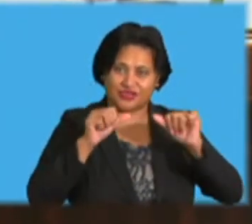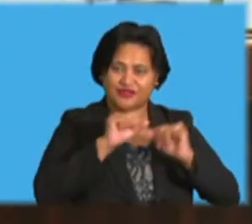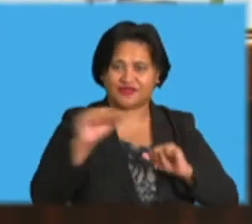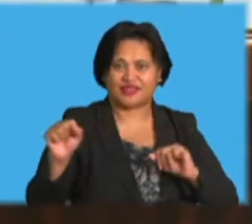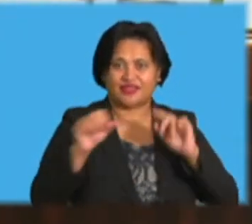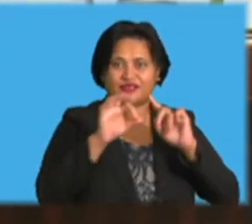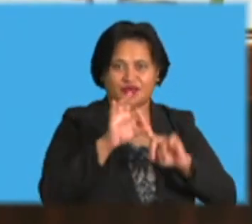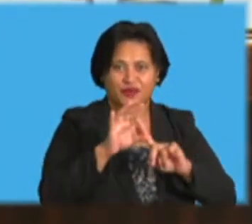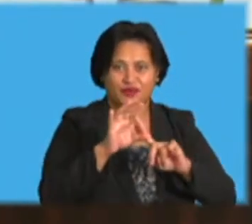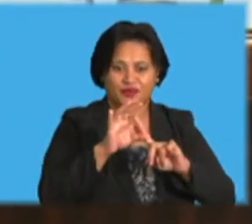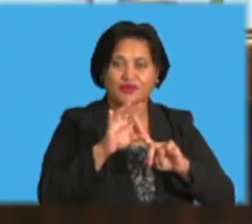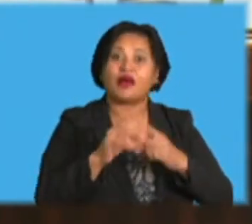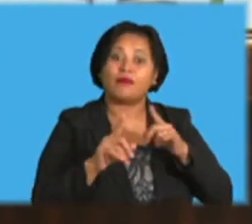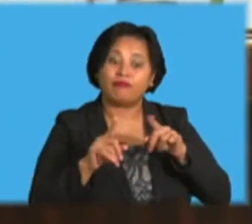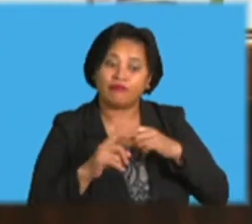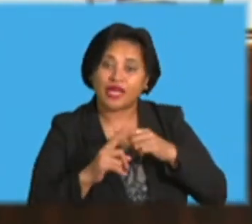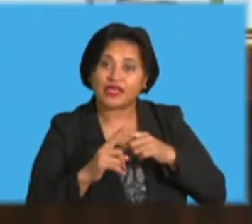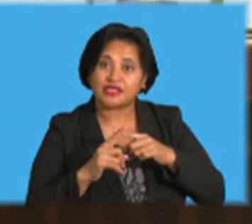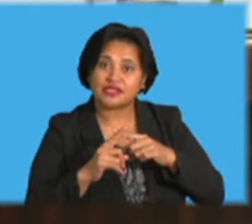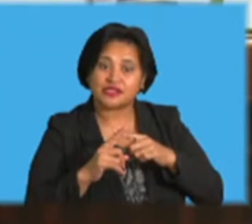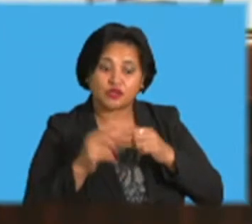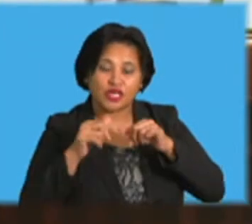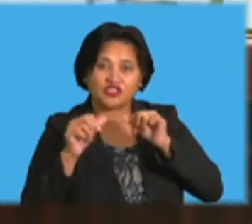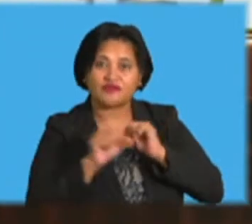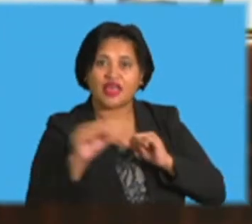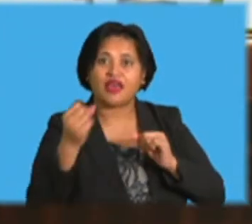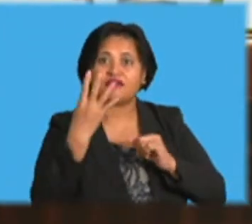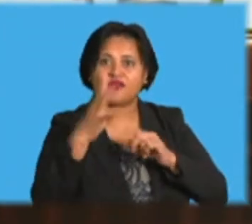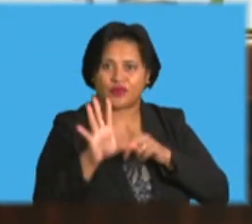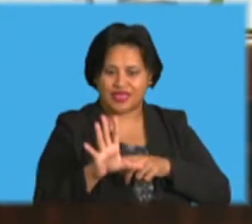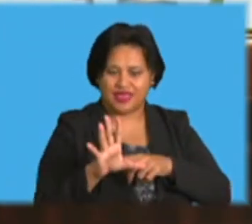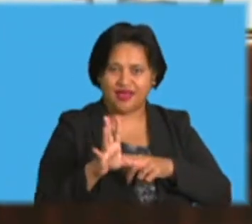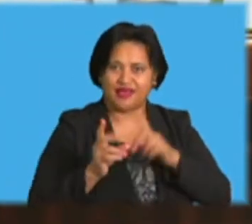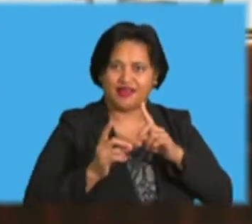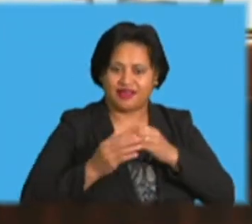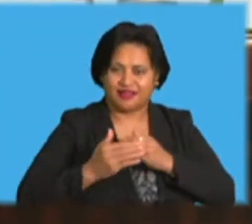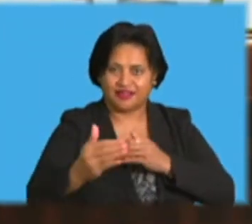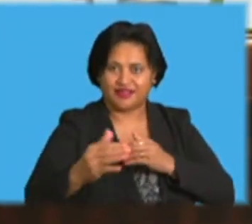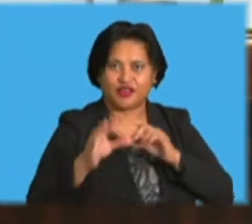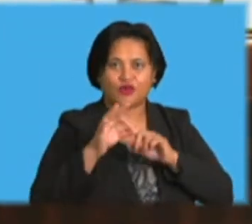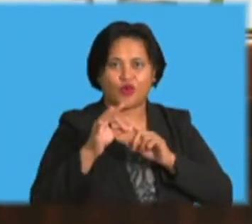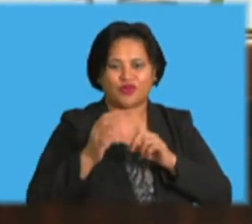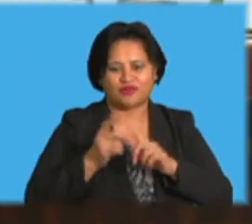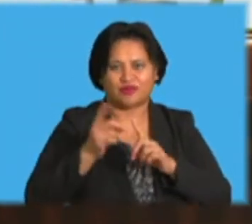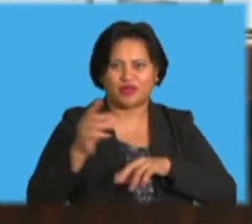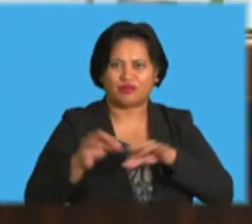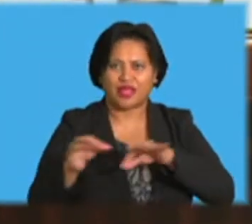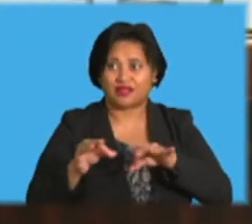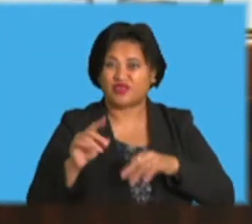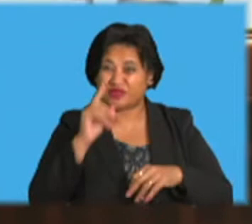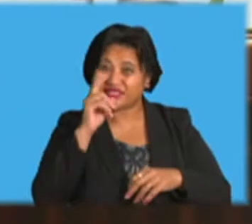4-year development plans. In India, so Madam Speaker, the success we saw was not just in weightlifting with the